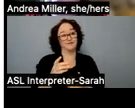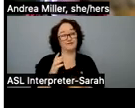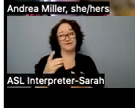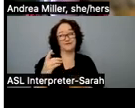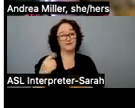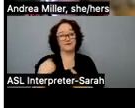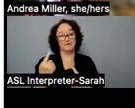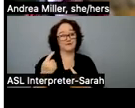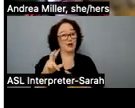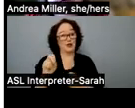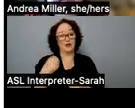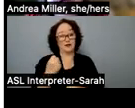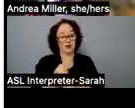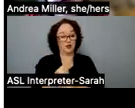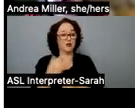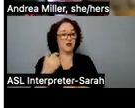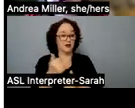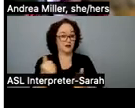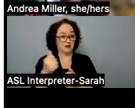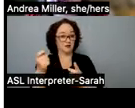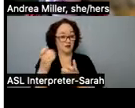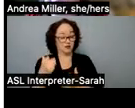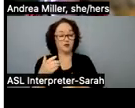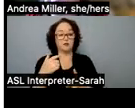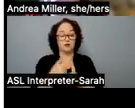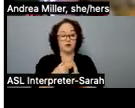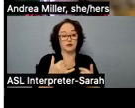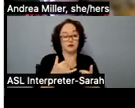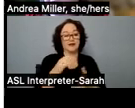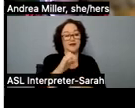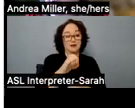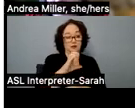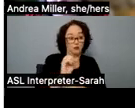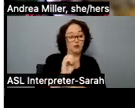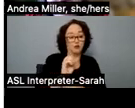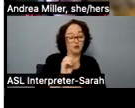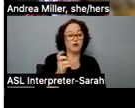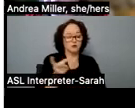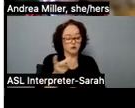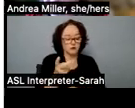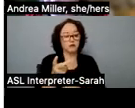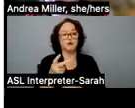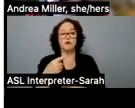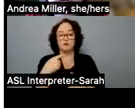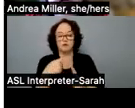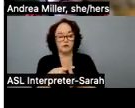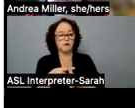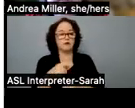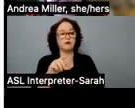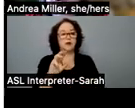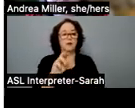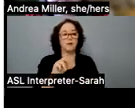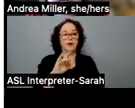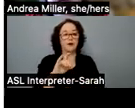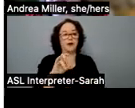years, and our current CEO, Angela Yanelli, and the hard work and persistence of Mary O'Doherty, who